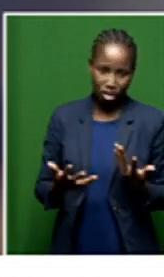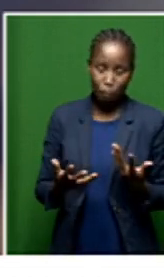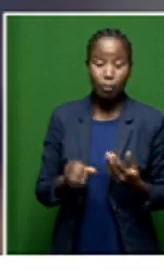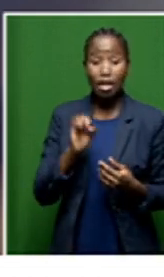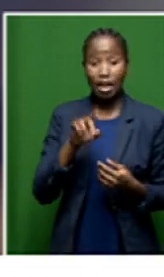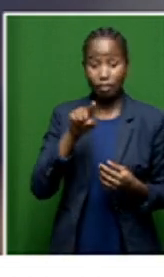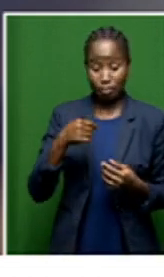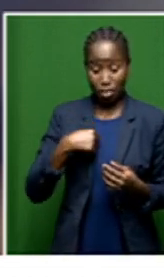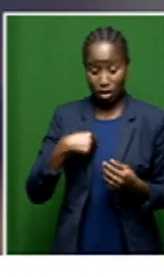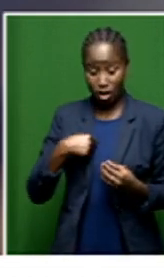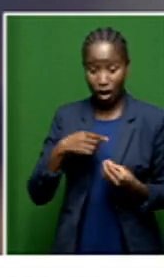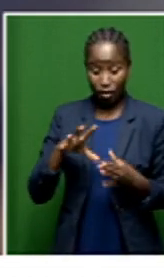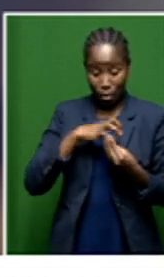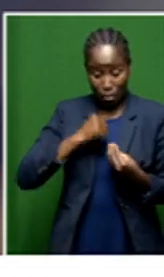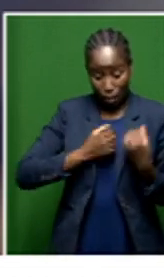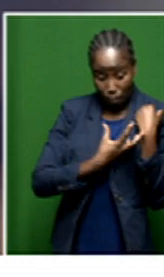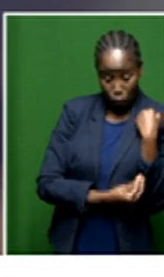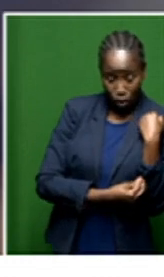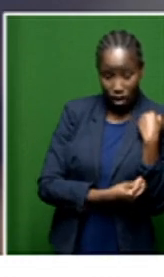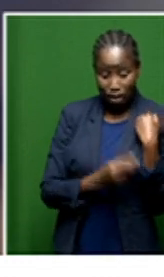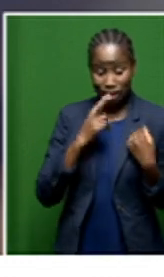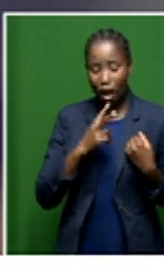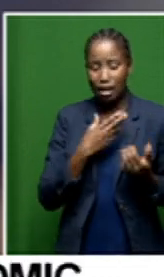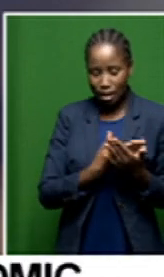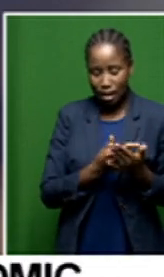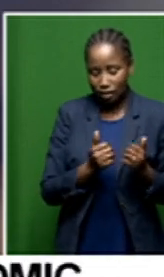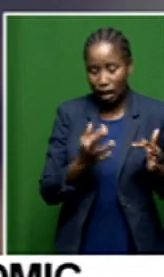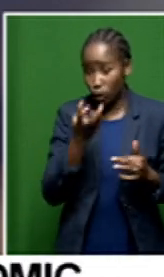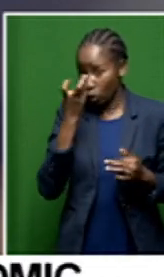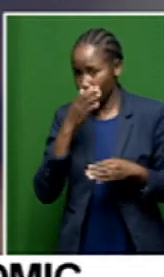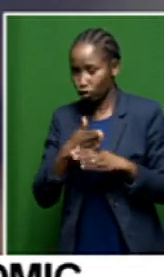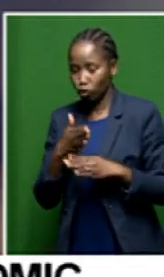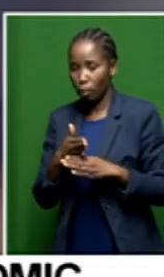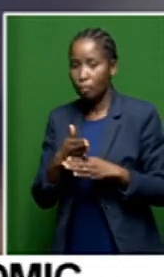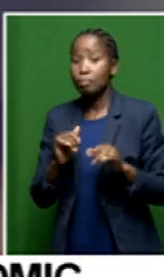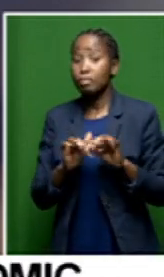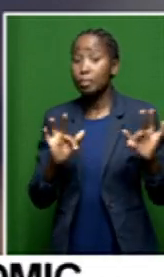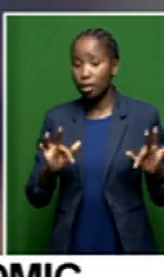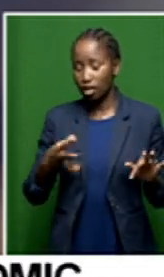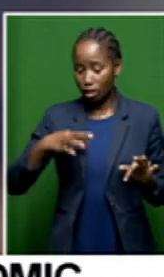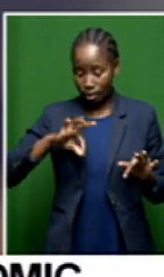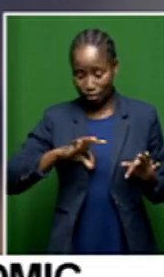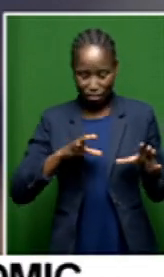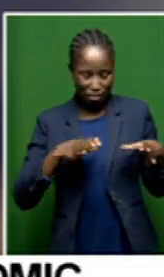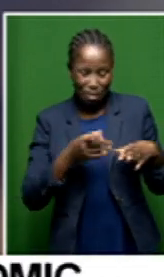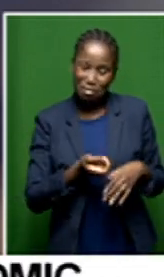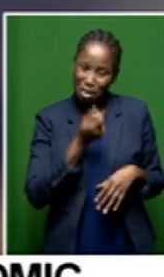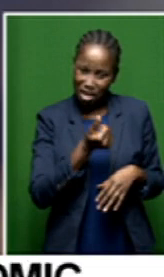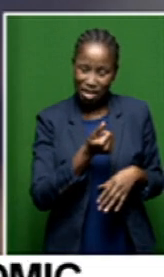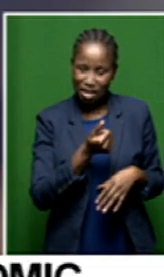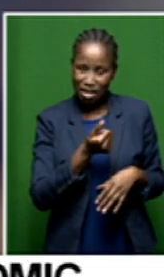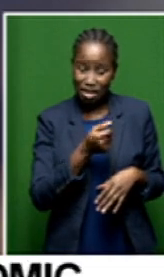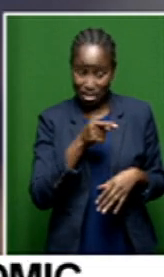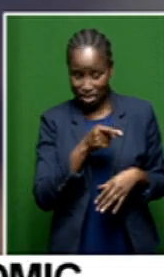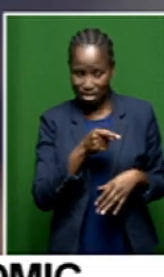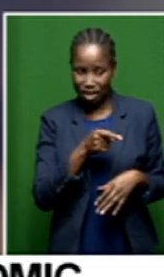low-income household, that is a lot of money just to look for a job. And so people in that income bracket end up becoming discouraged